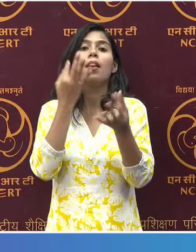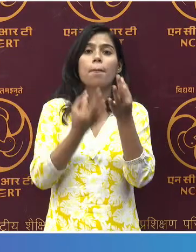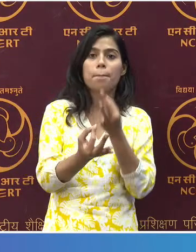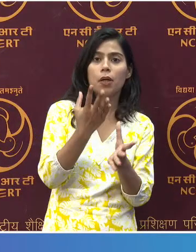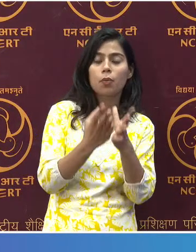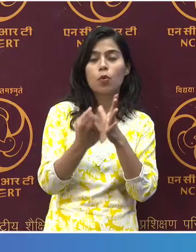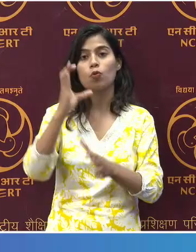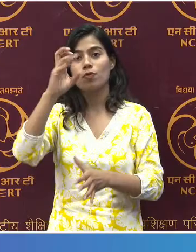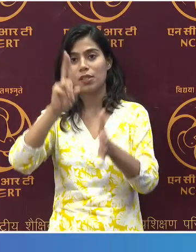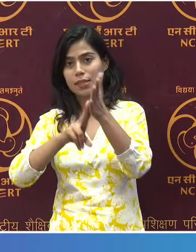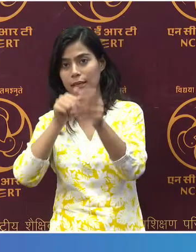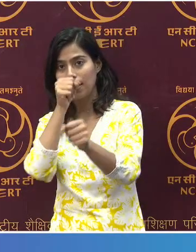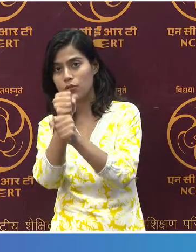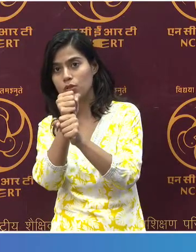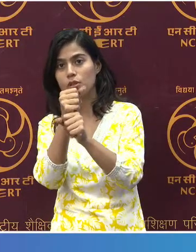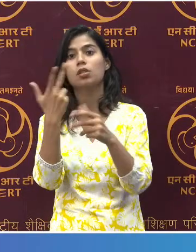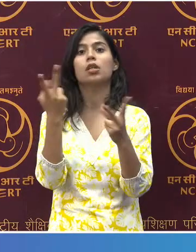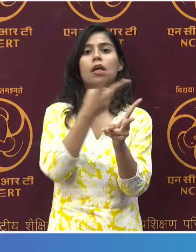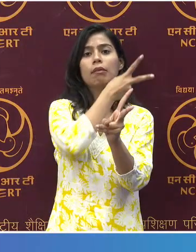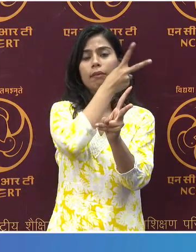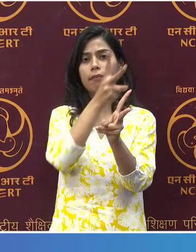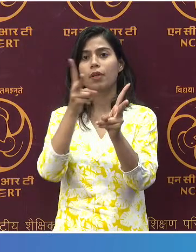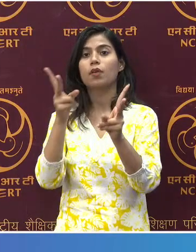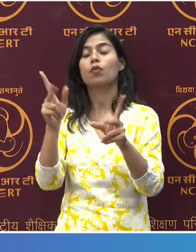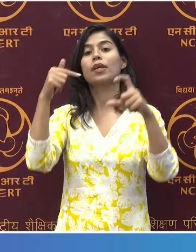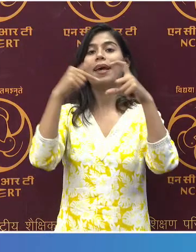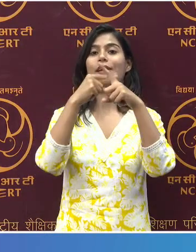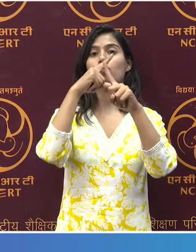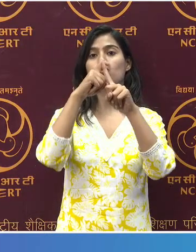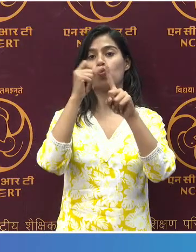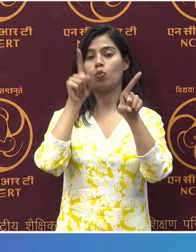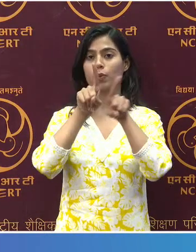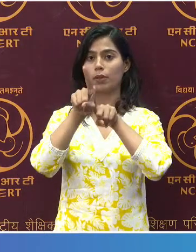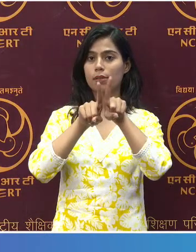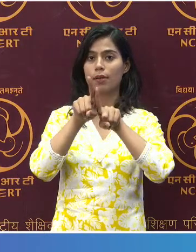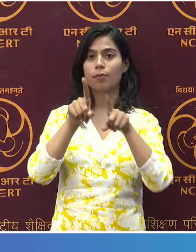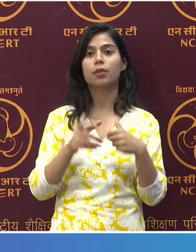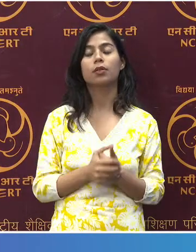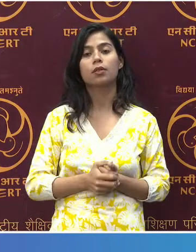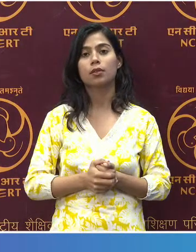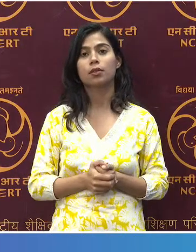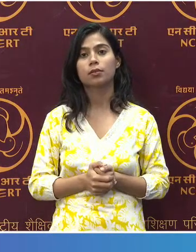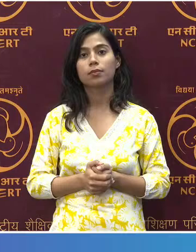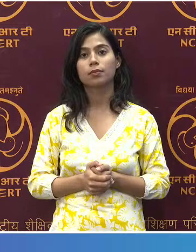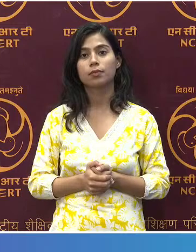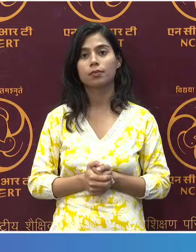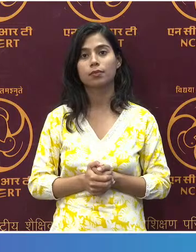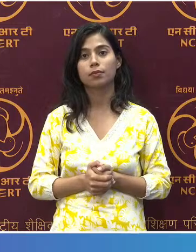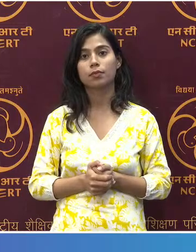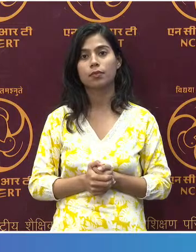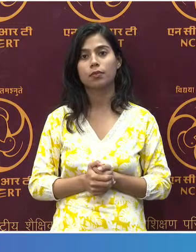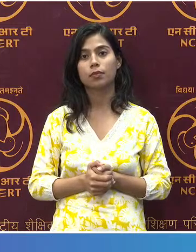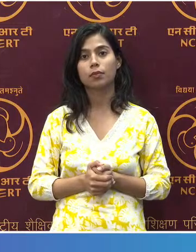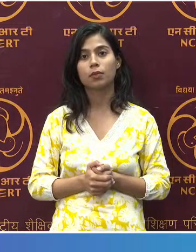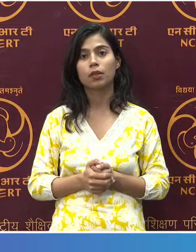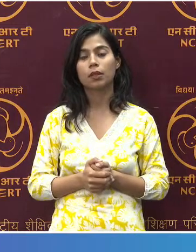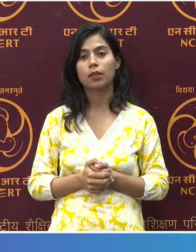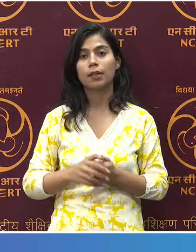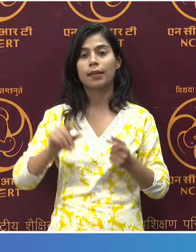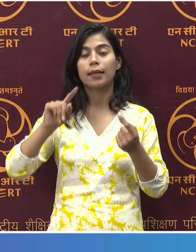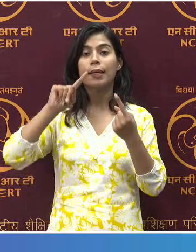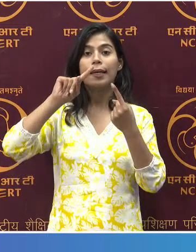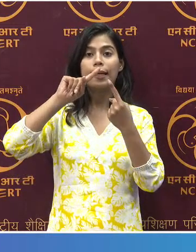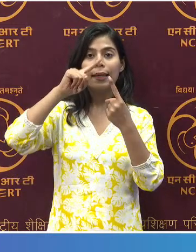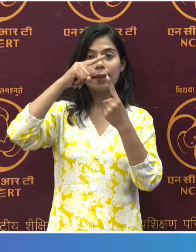kerosene oil. These all will be the example of exothermic reactions. In this particular case, ethene or